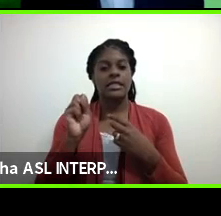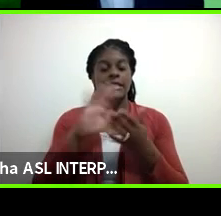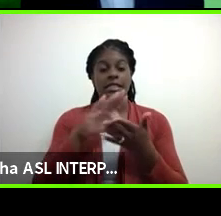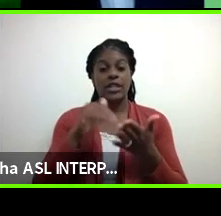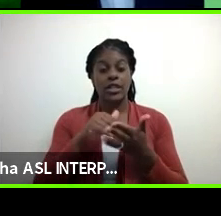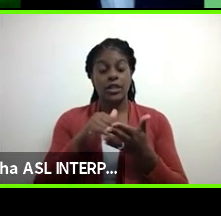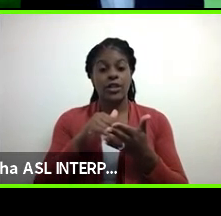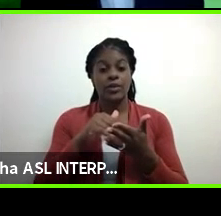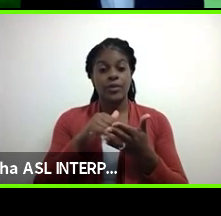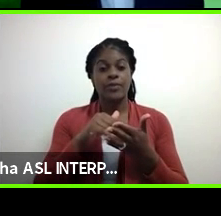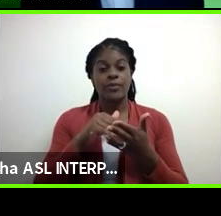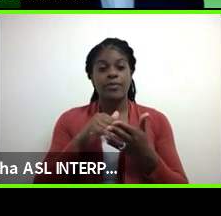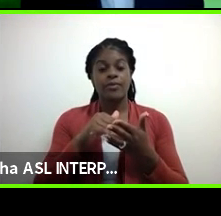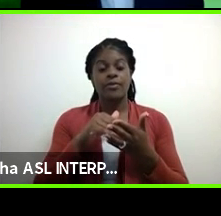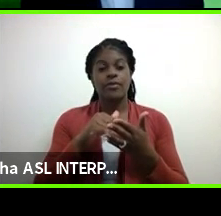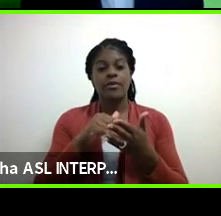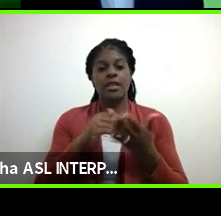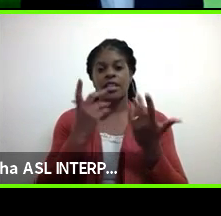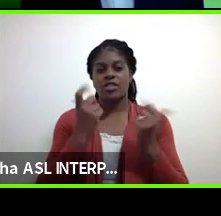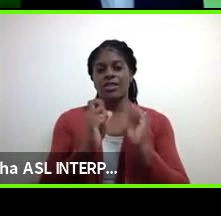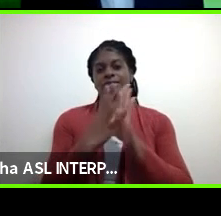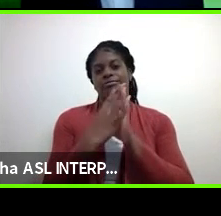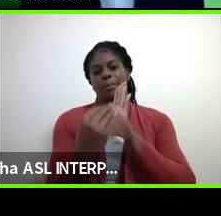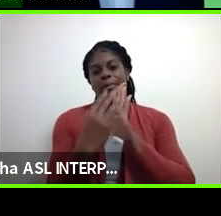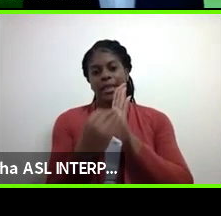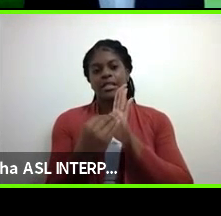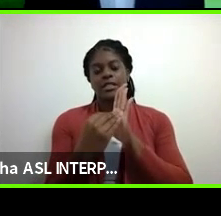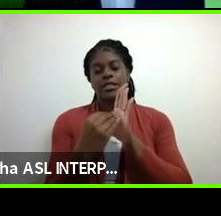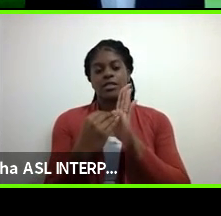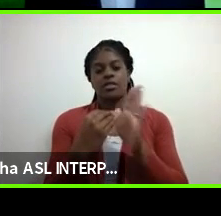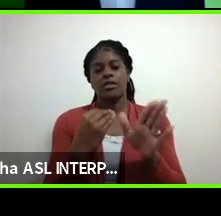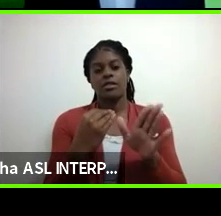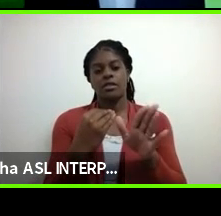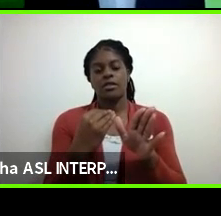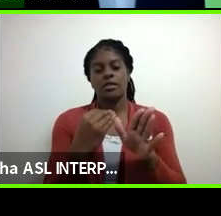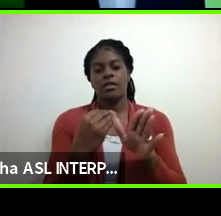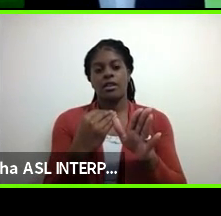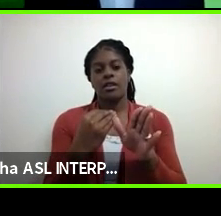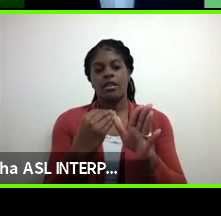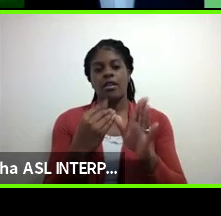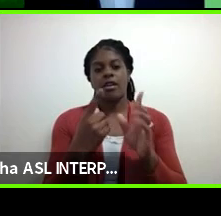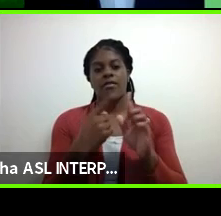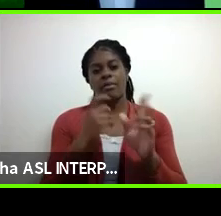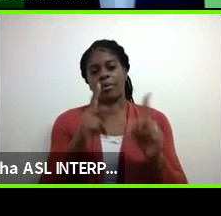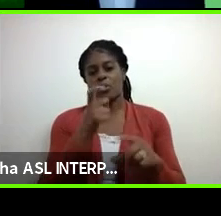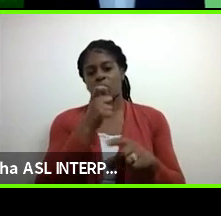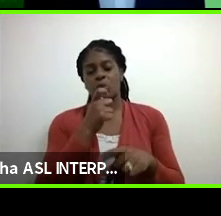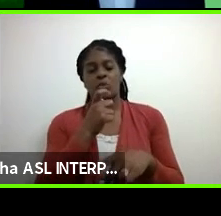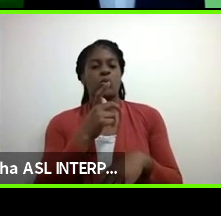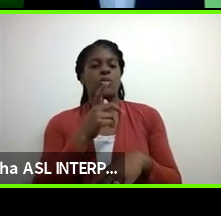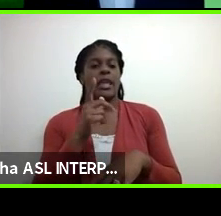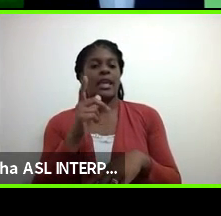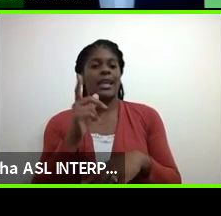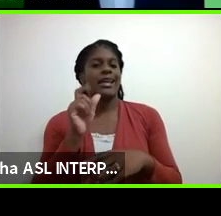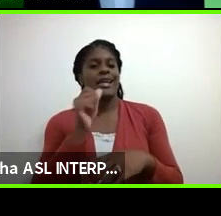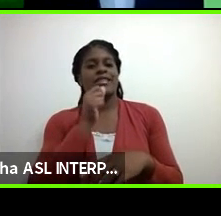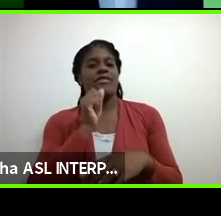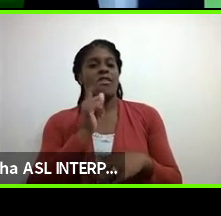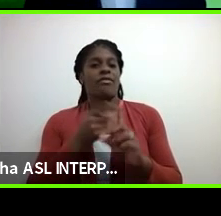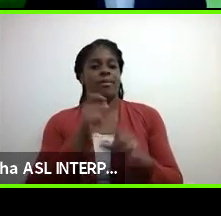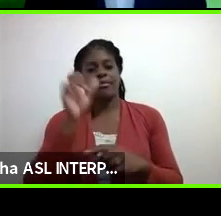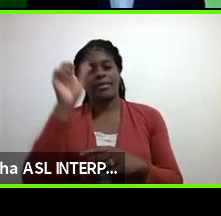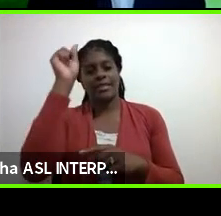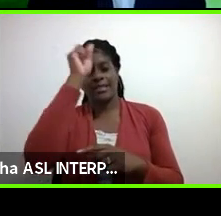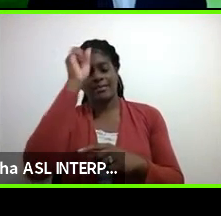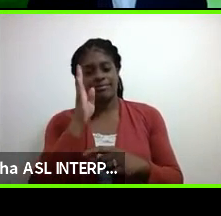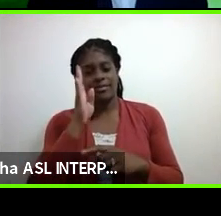as best as they can replicate it for us, to be a person suffering from schizophrenia. So that entails